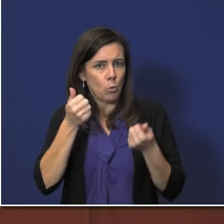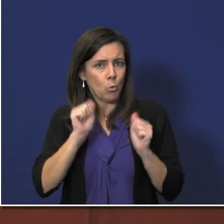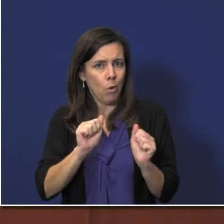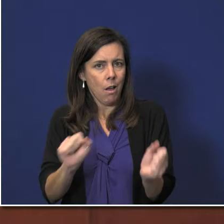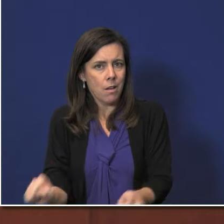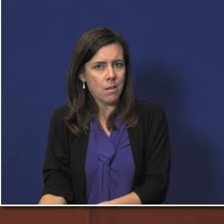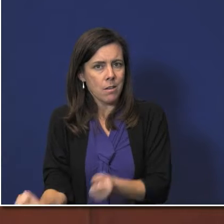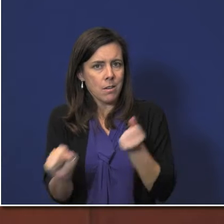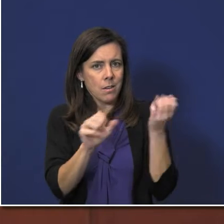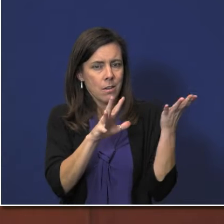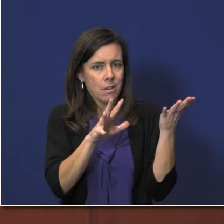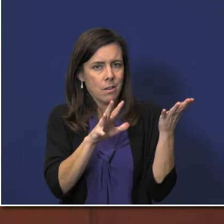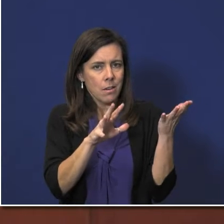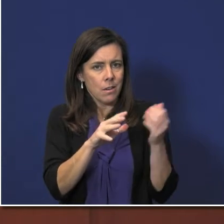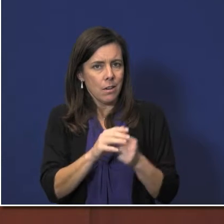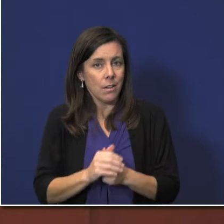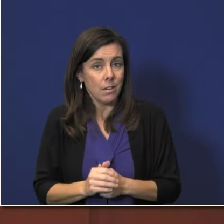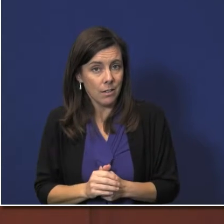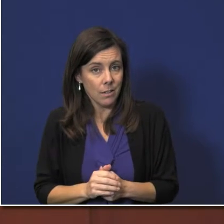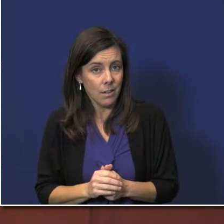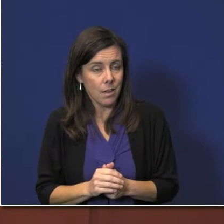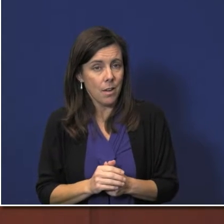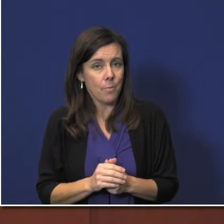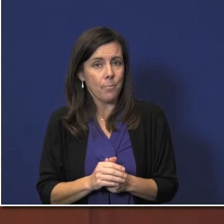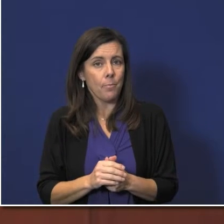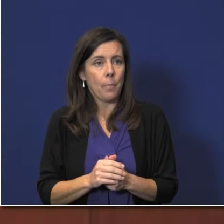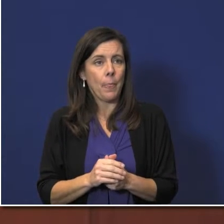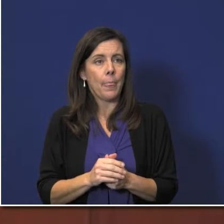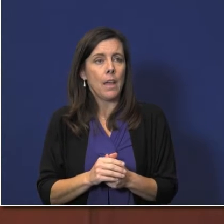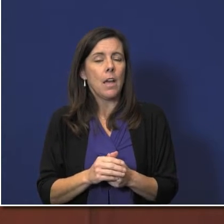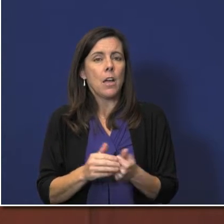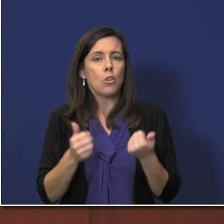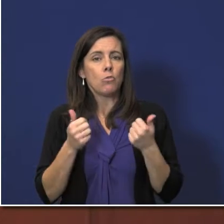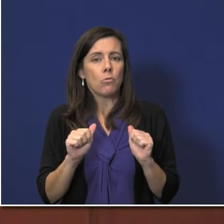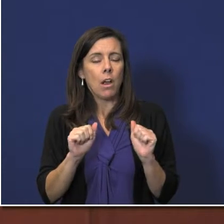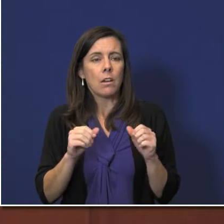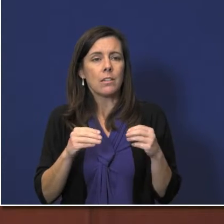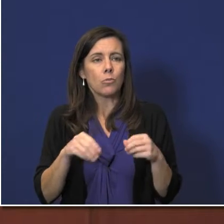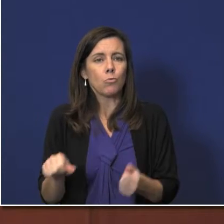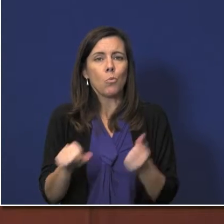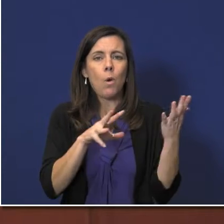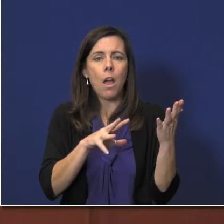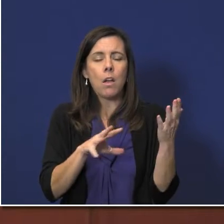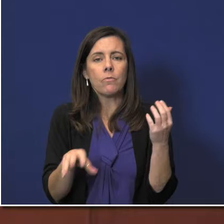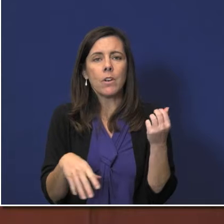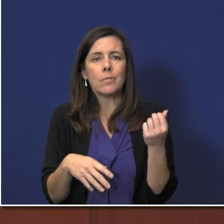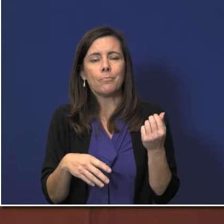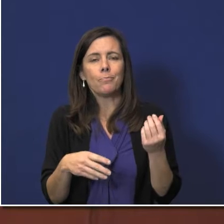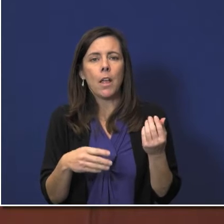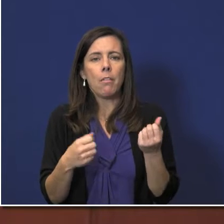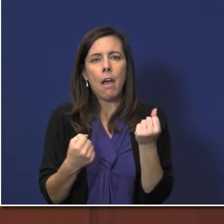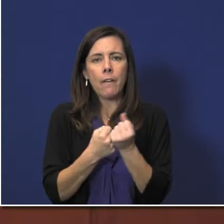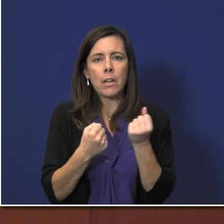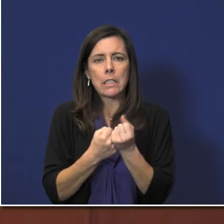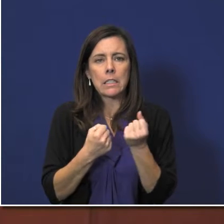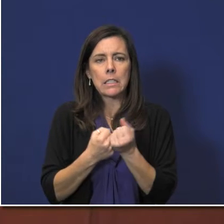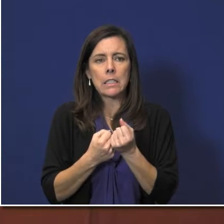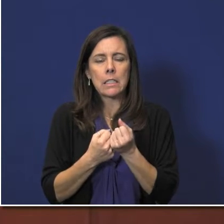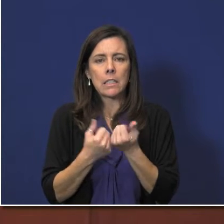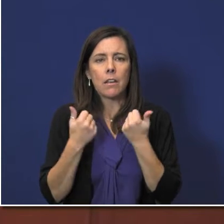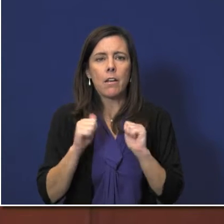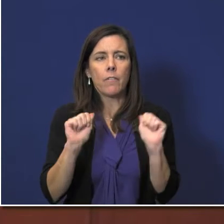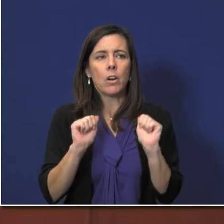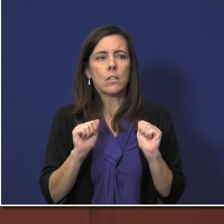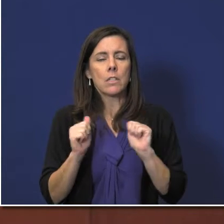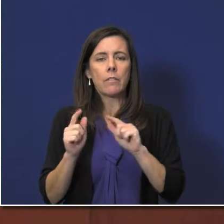the advocacy efforts from entities like school districts, cities, towns,